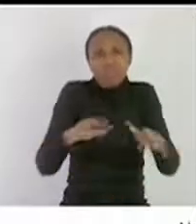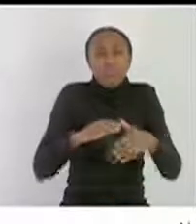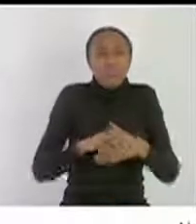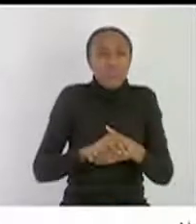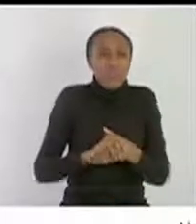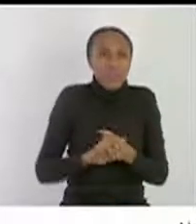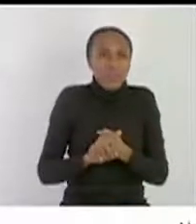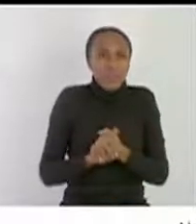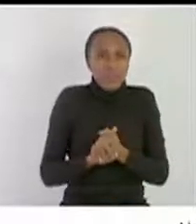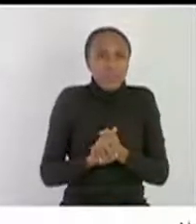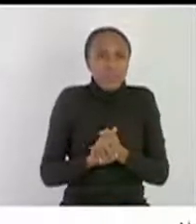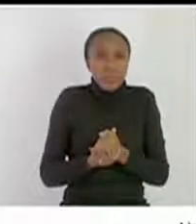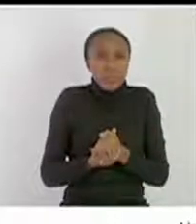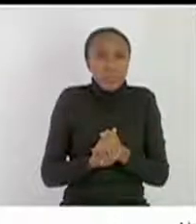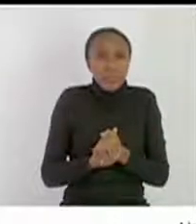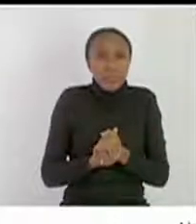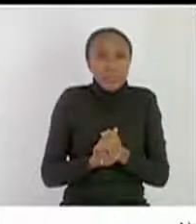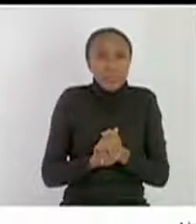and AIDS.